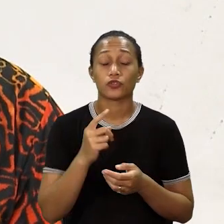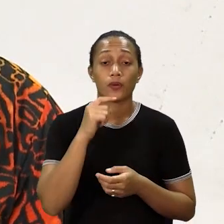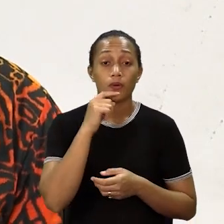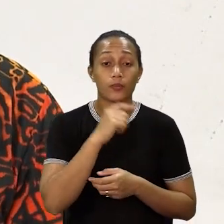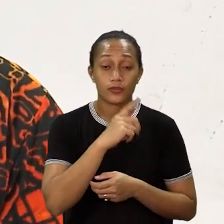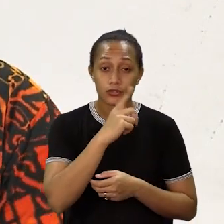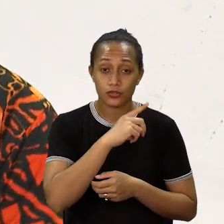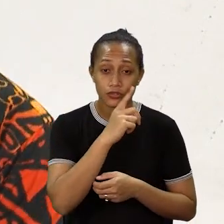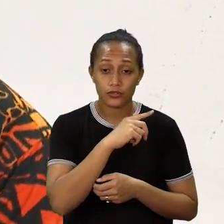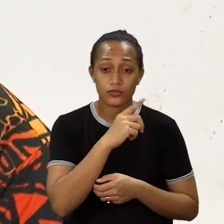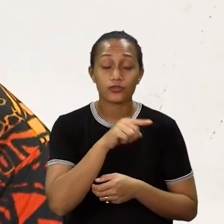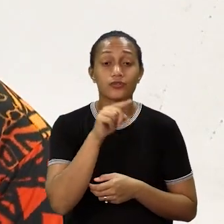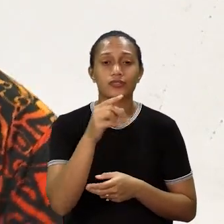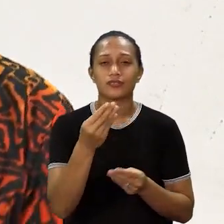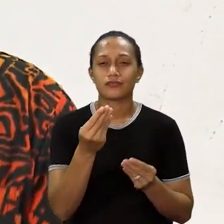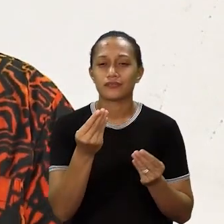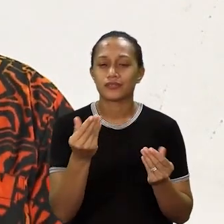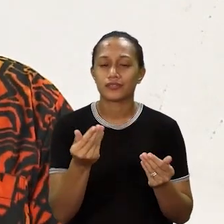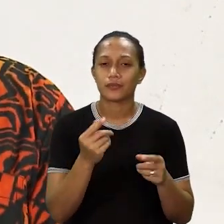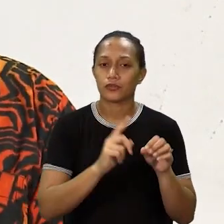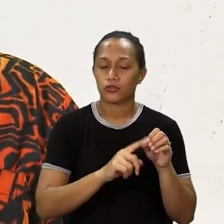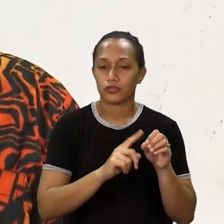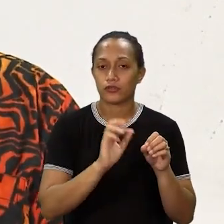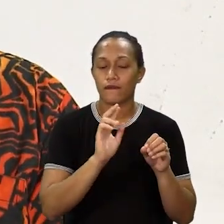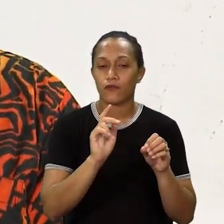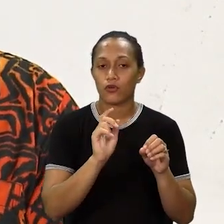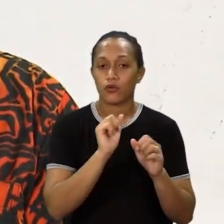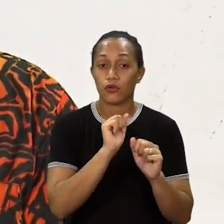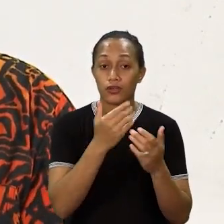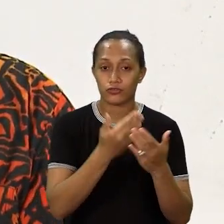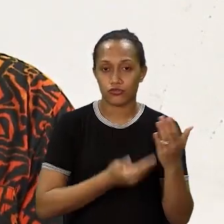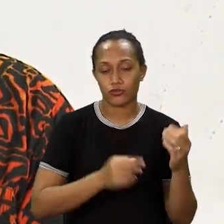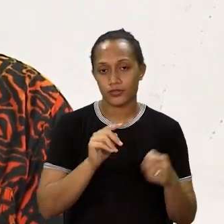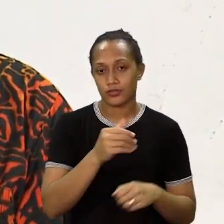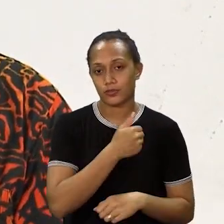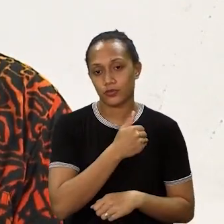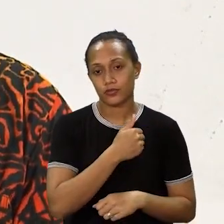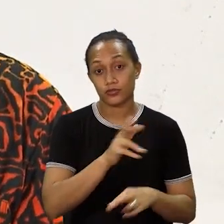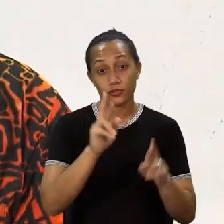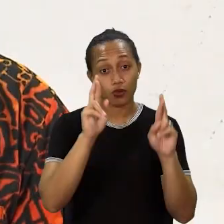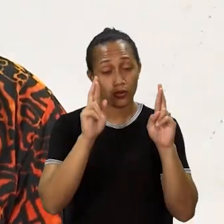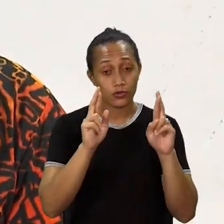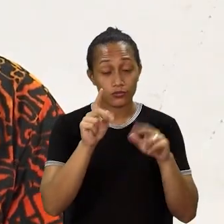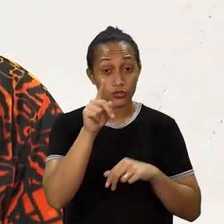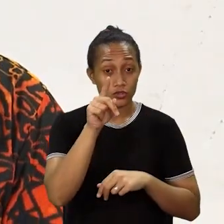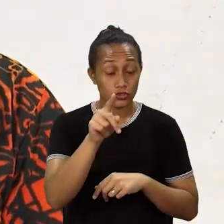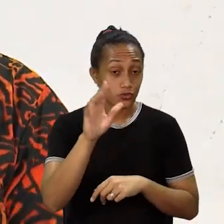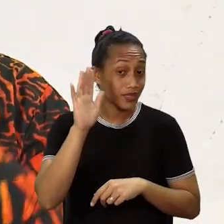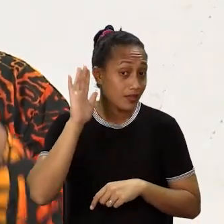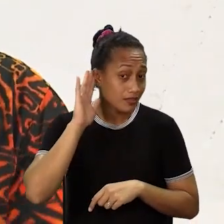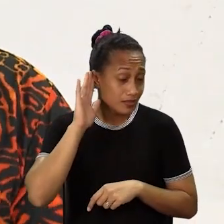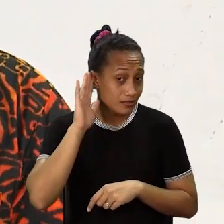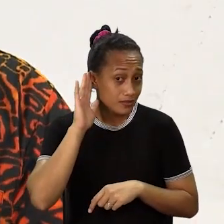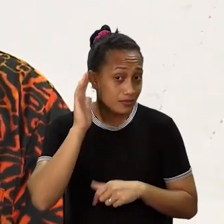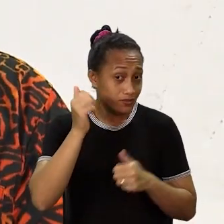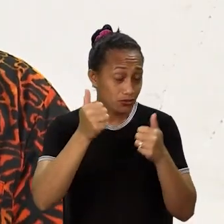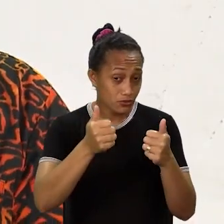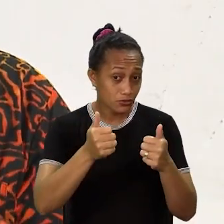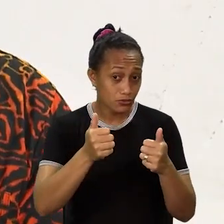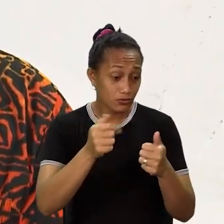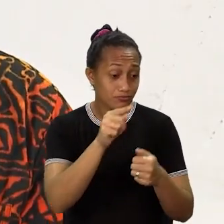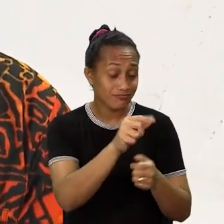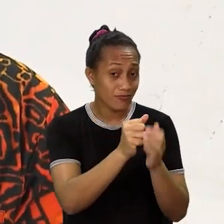Very good. Now, boys and girls, here are some of the questions for our reading this morning. I hope that